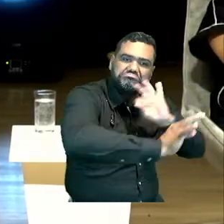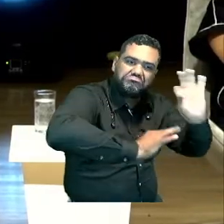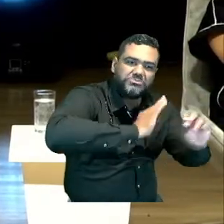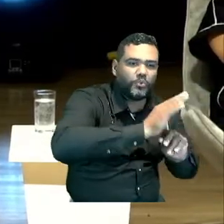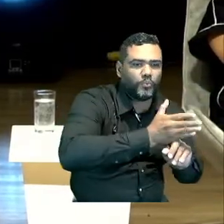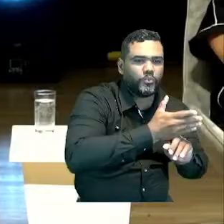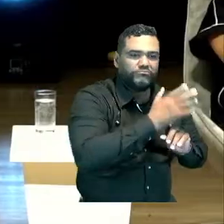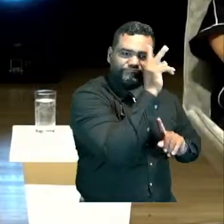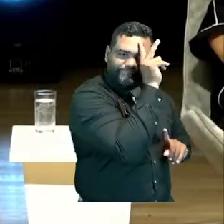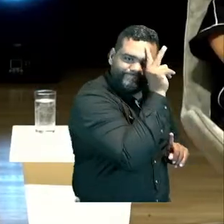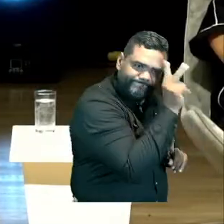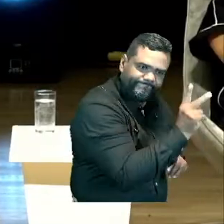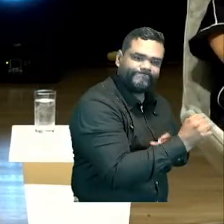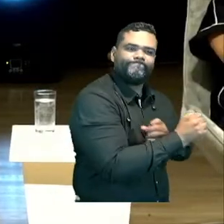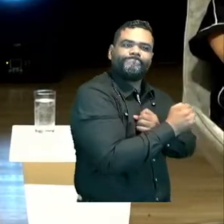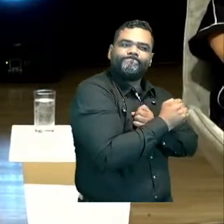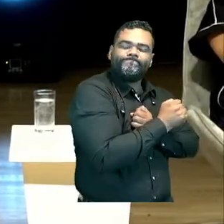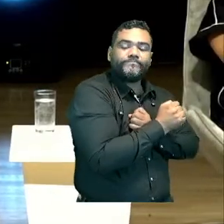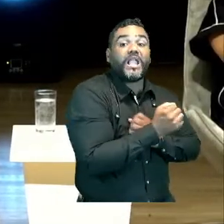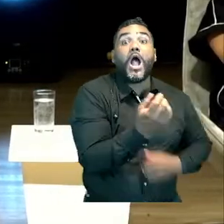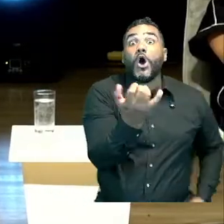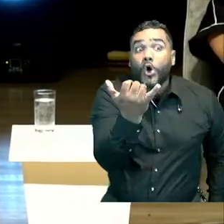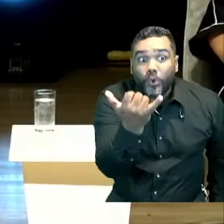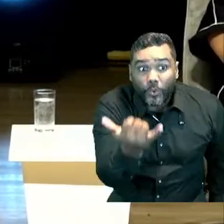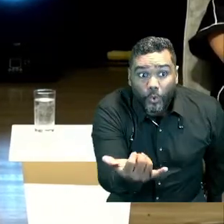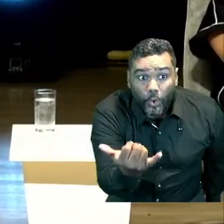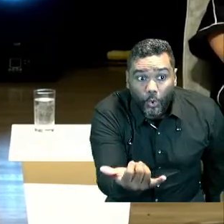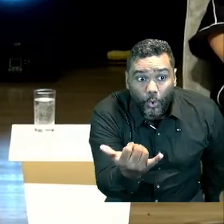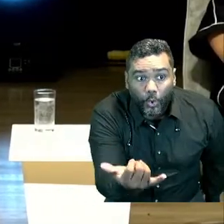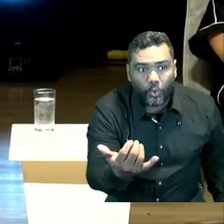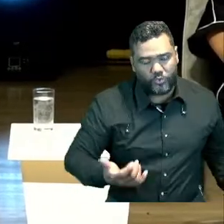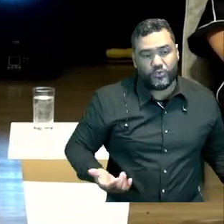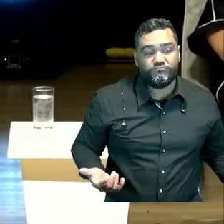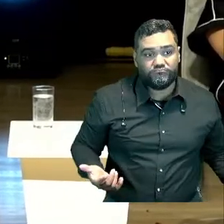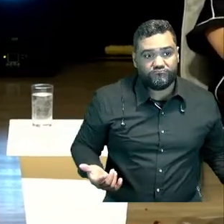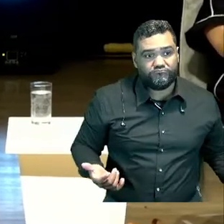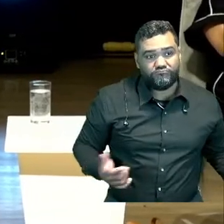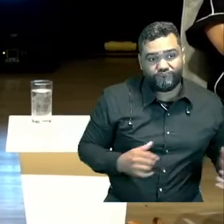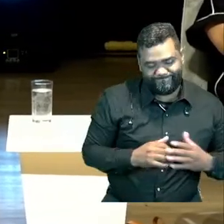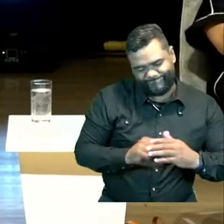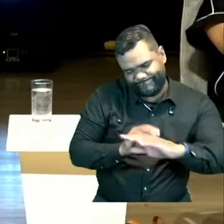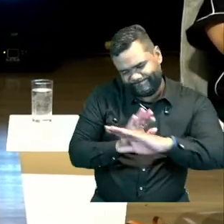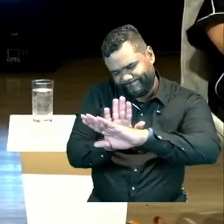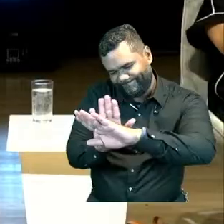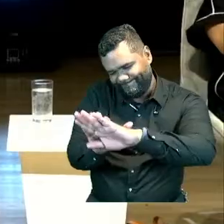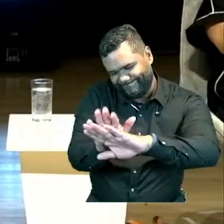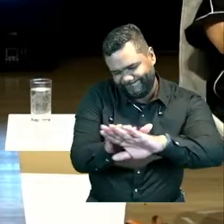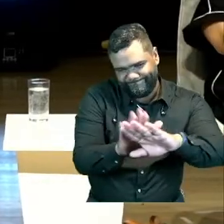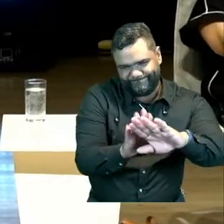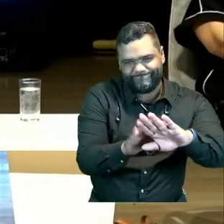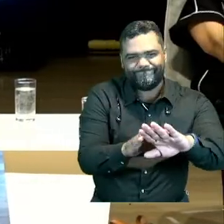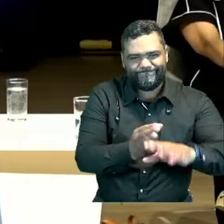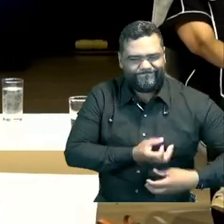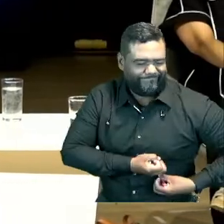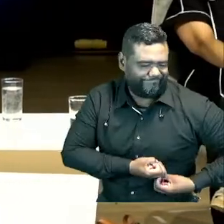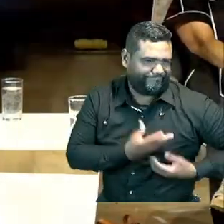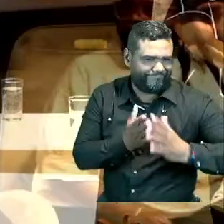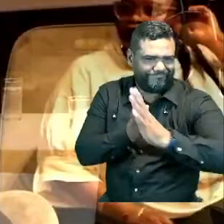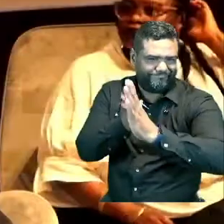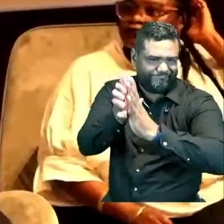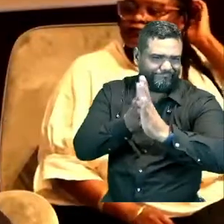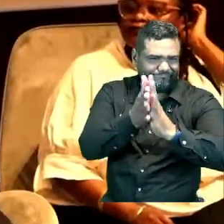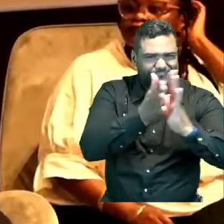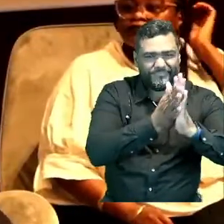not, because that is what life in the community is about. Everybody cares for each other. That is why today I would